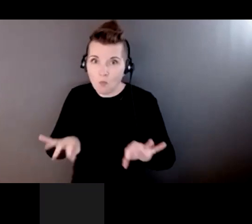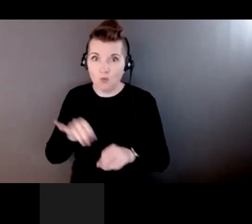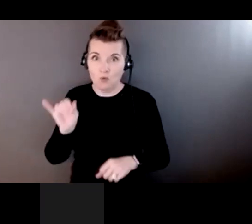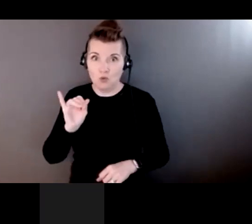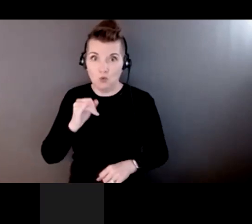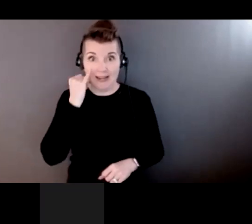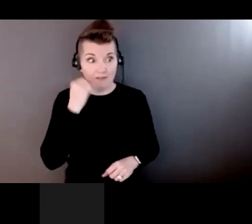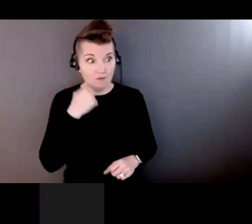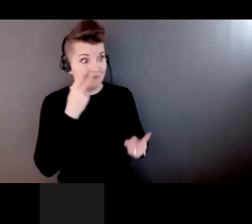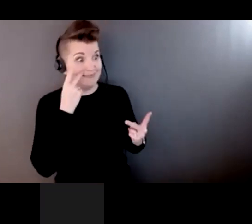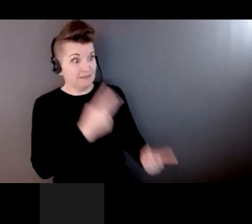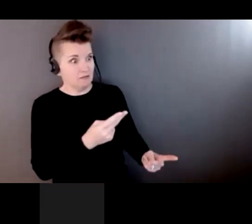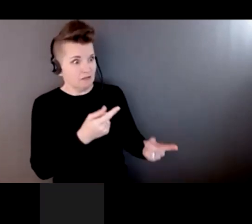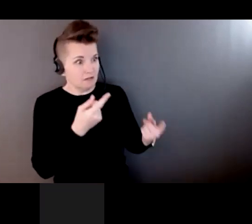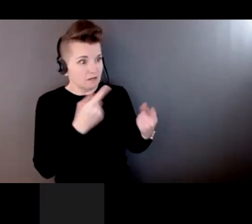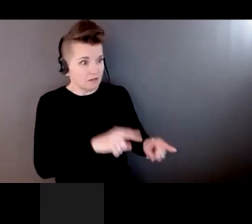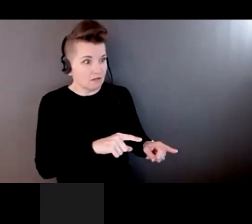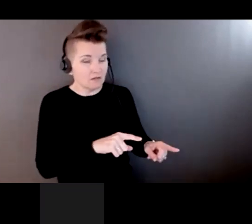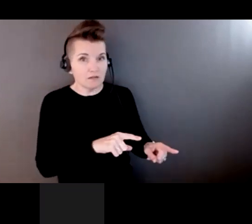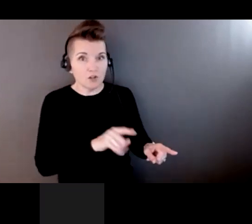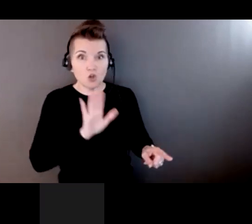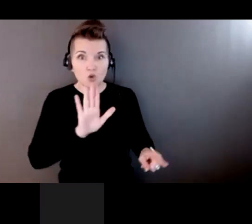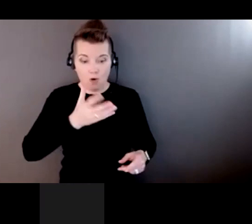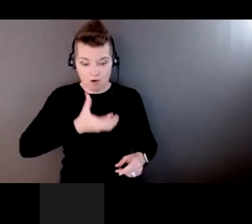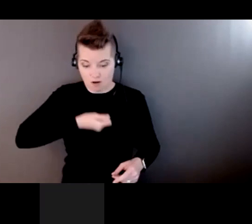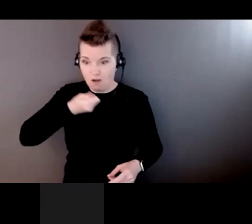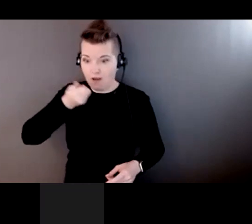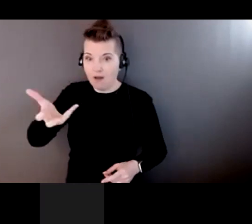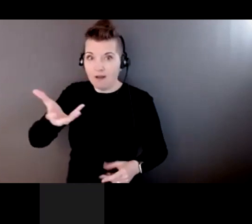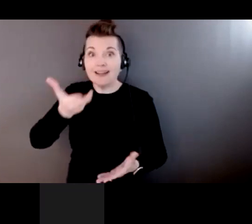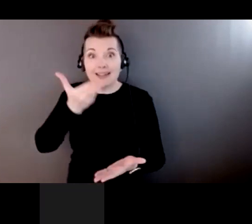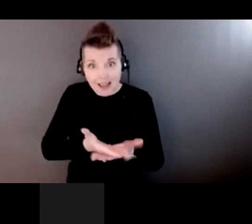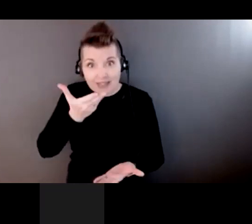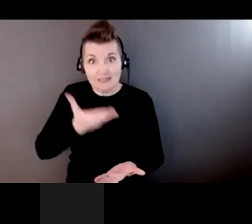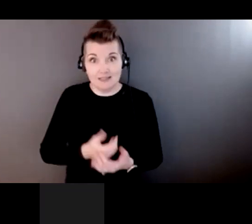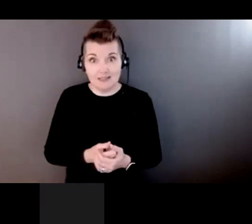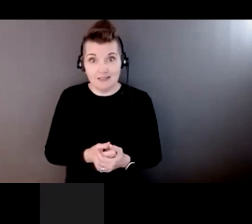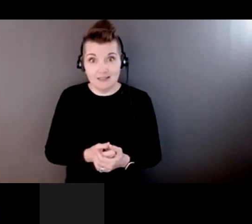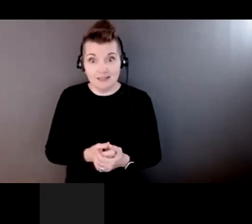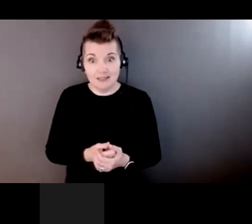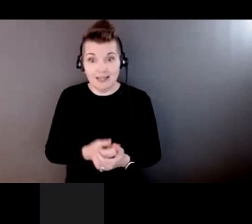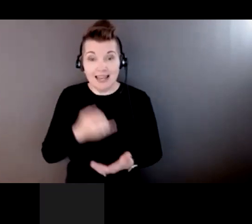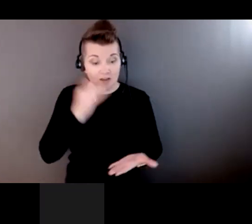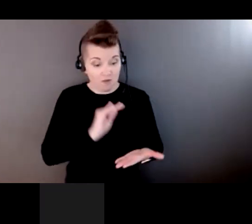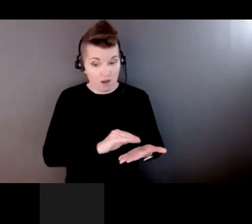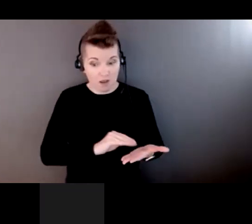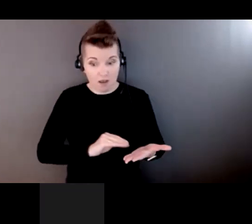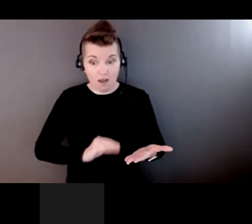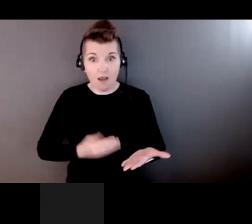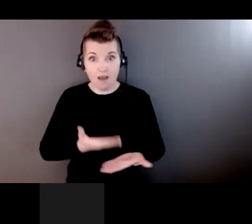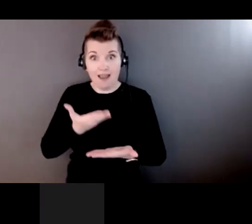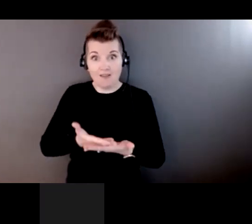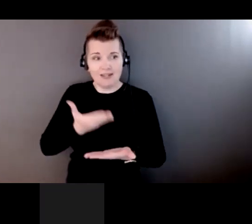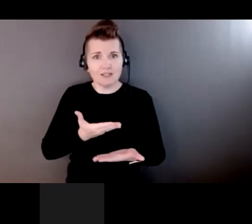evidence. So having it recorded separately is very valuable, but your own